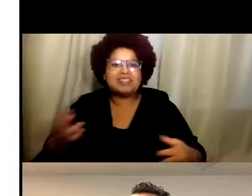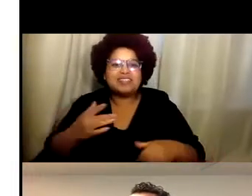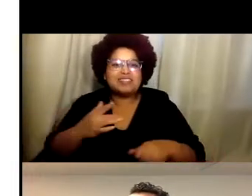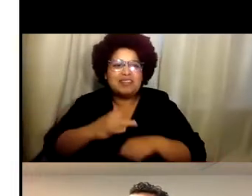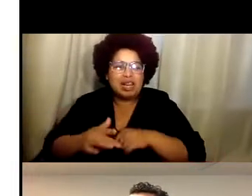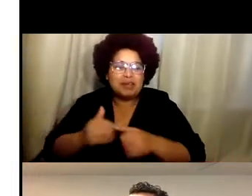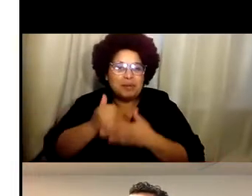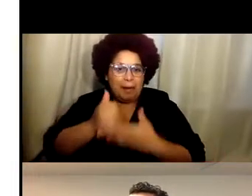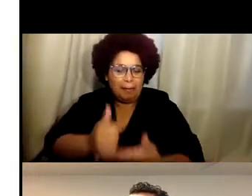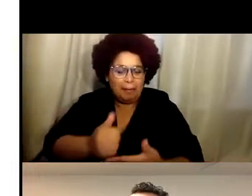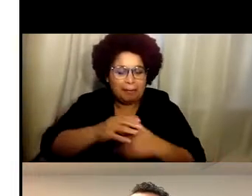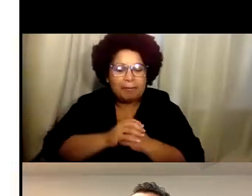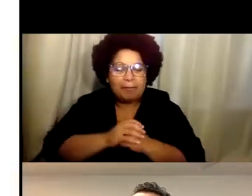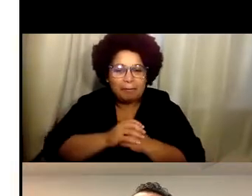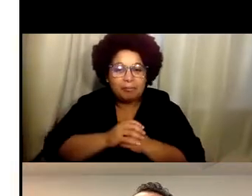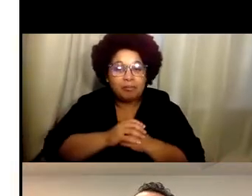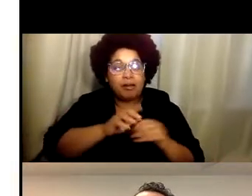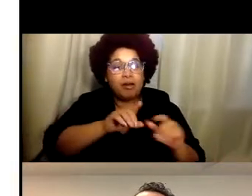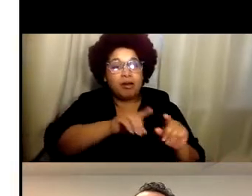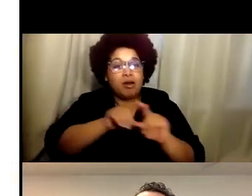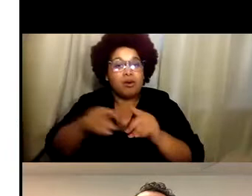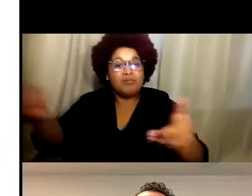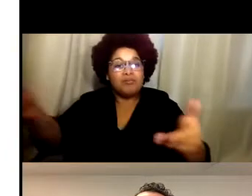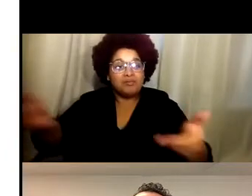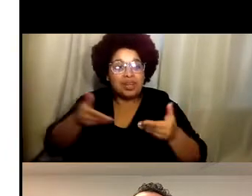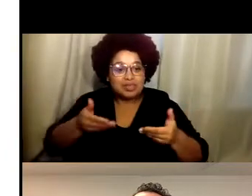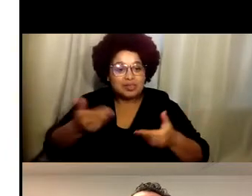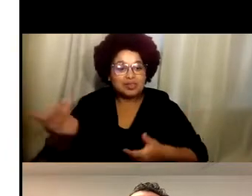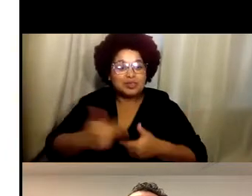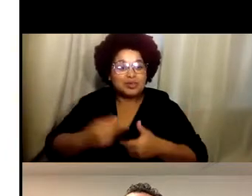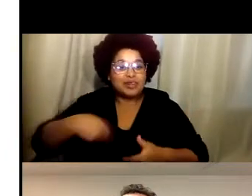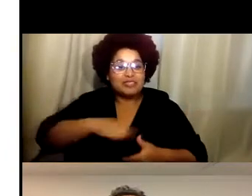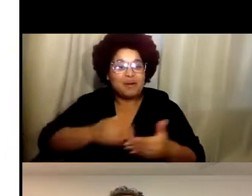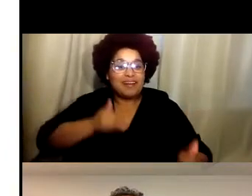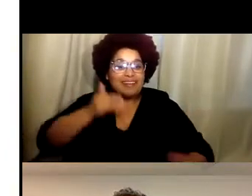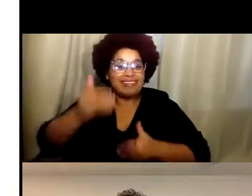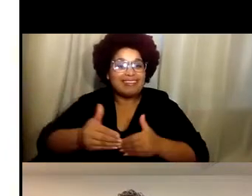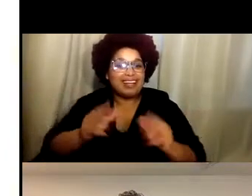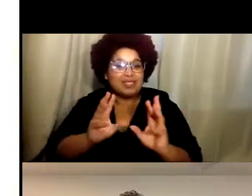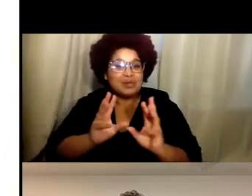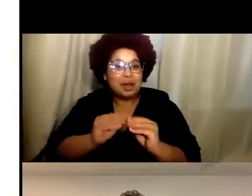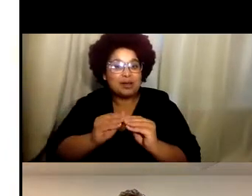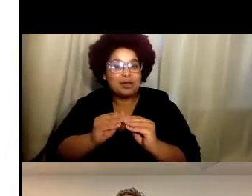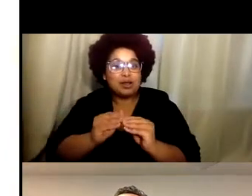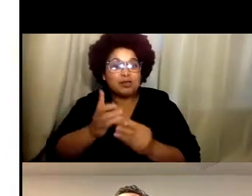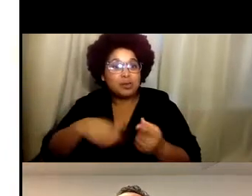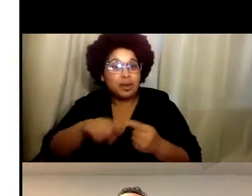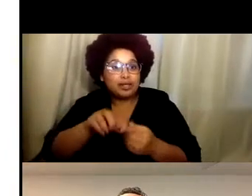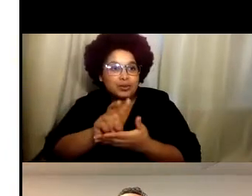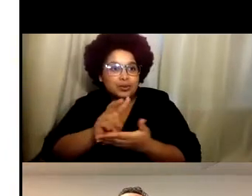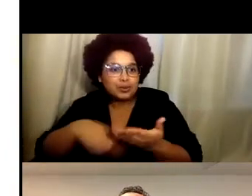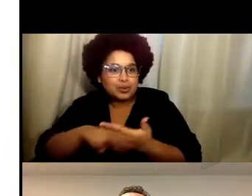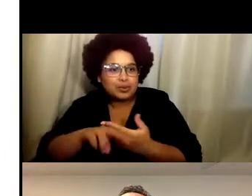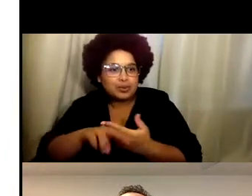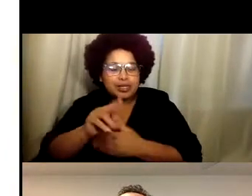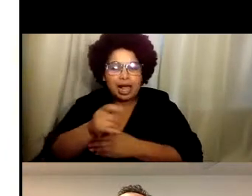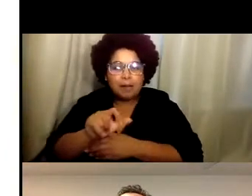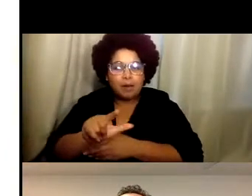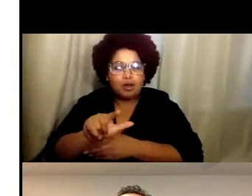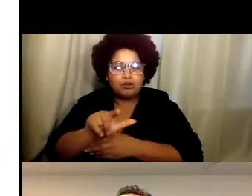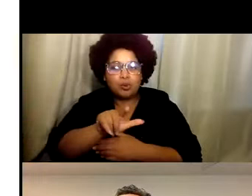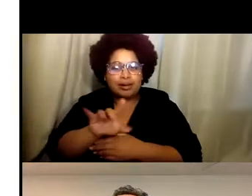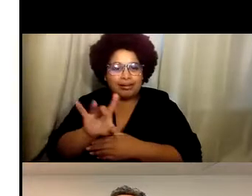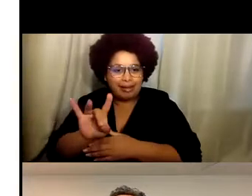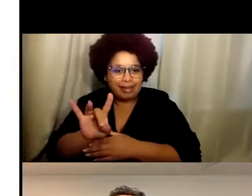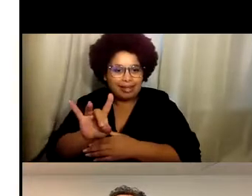you. I also want to invite you all to join us for our next webinar in 2 weeks on April 28th.